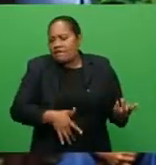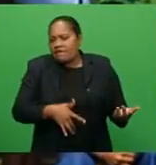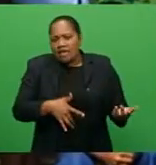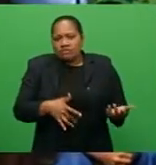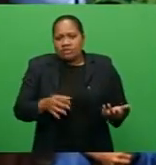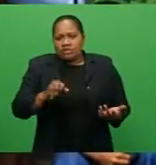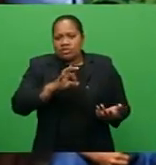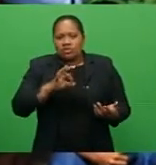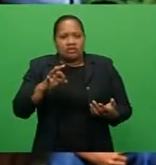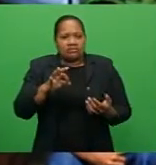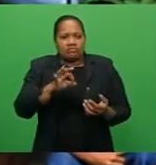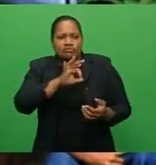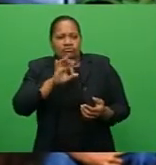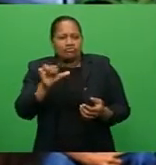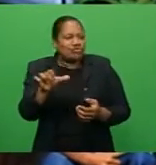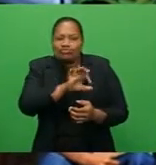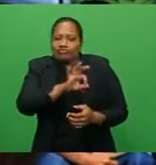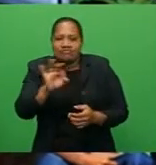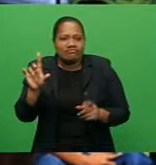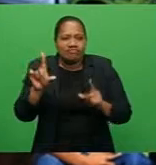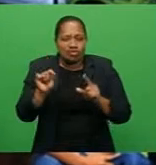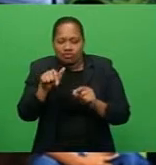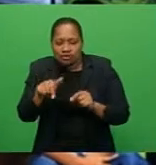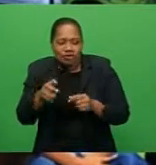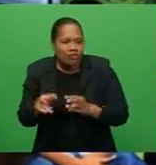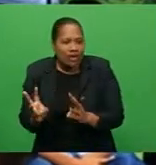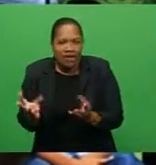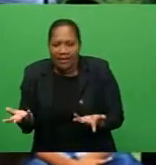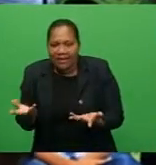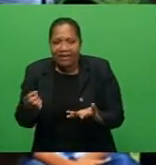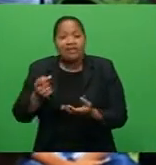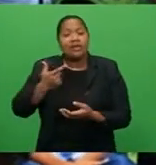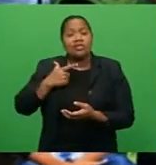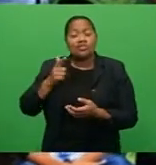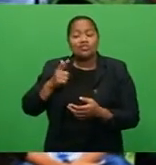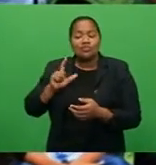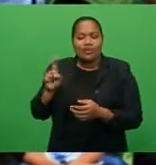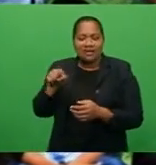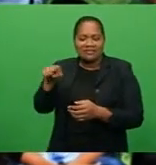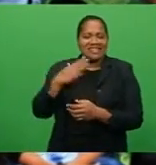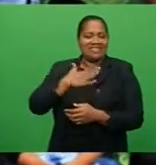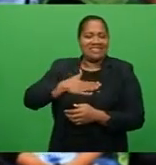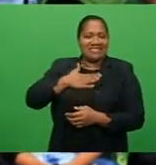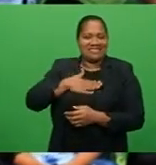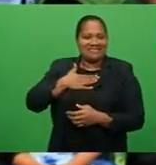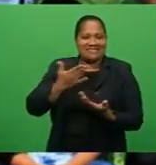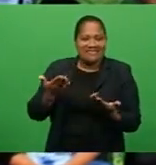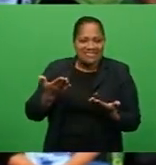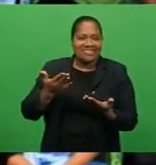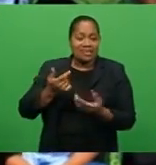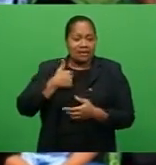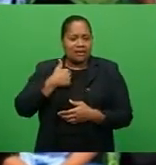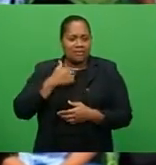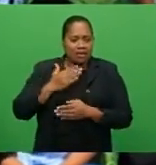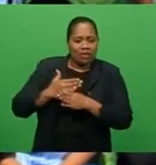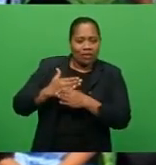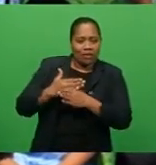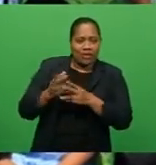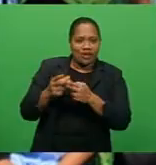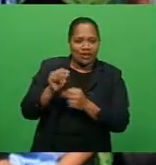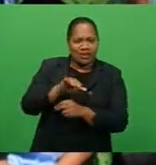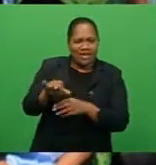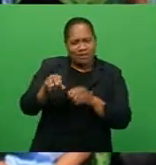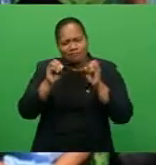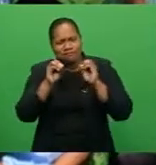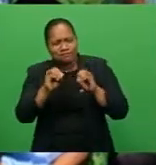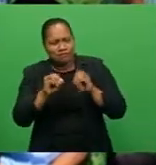supposed to be done this way, and that is what they like. They like that I'm working with them and